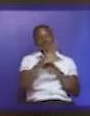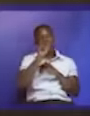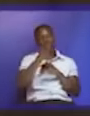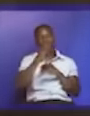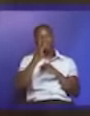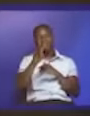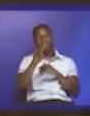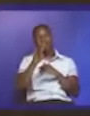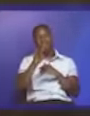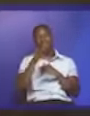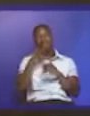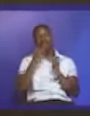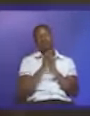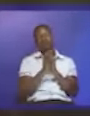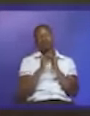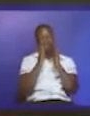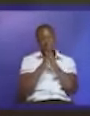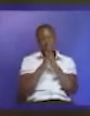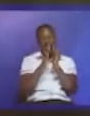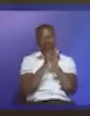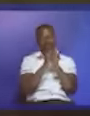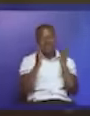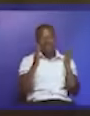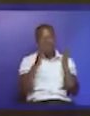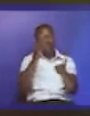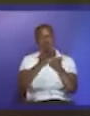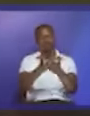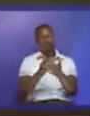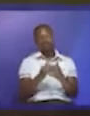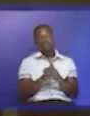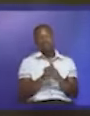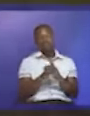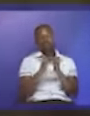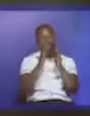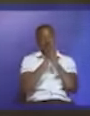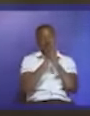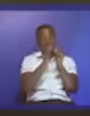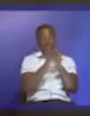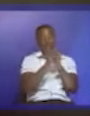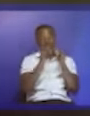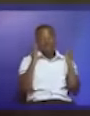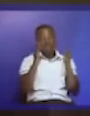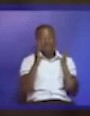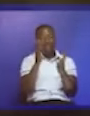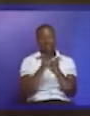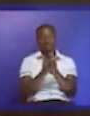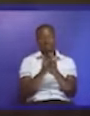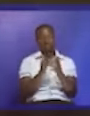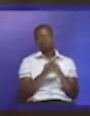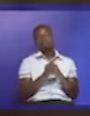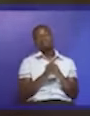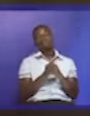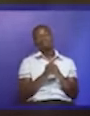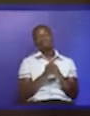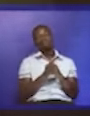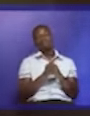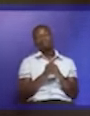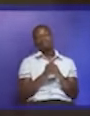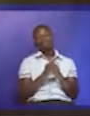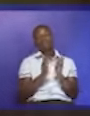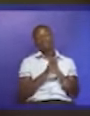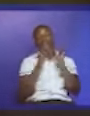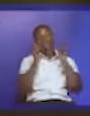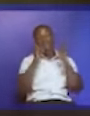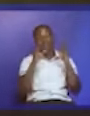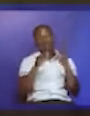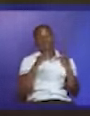to pray without ceasing. To pray without ceasing. Hallelujah. In